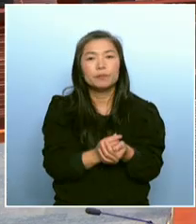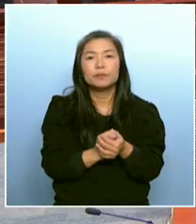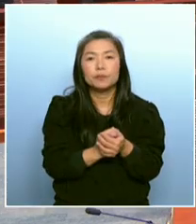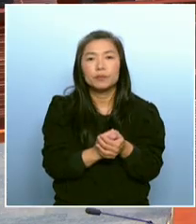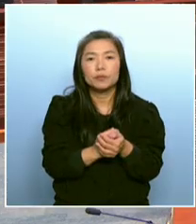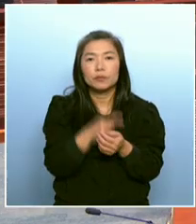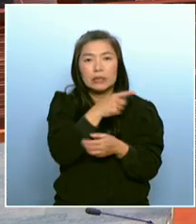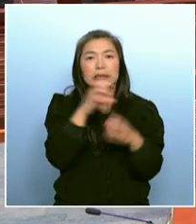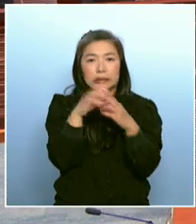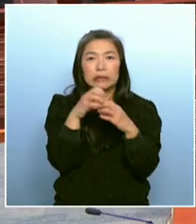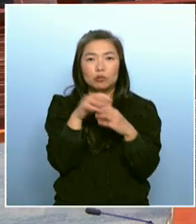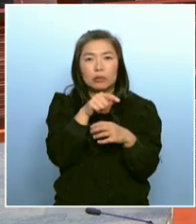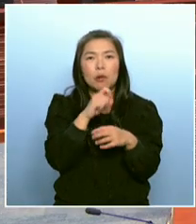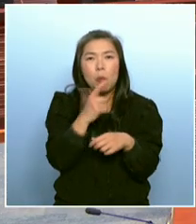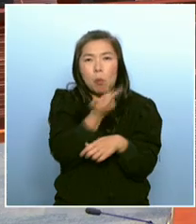Yes.